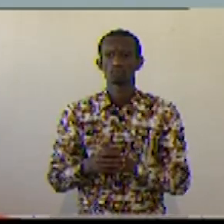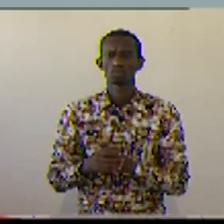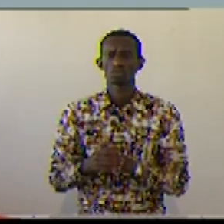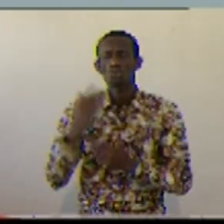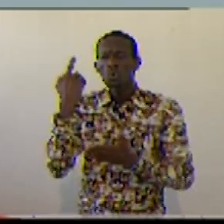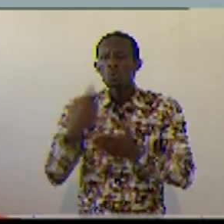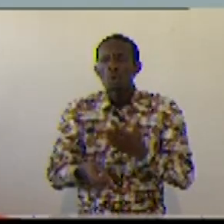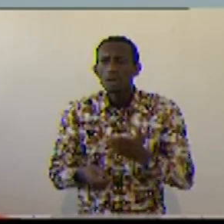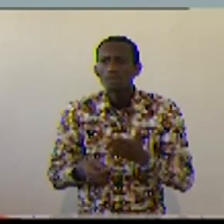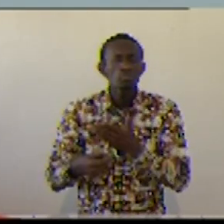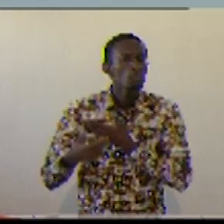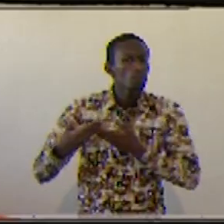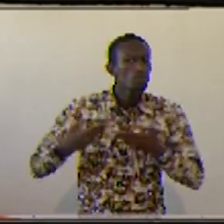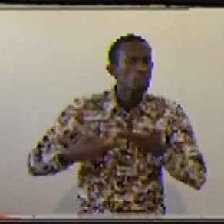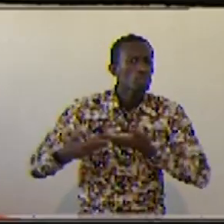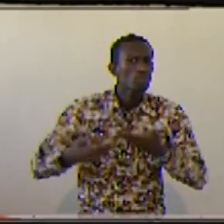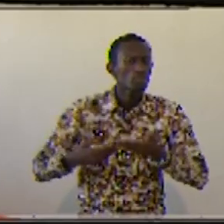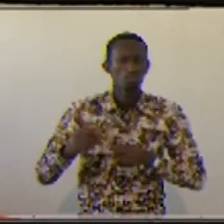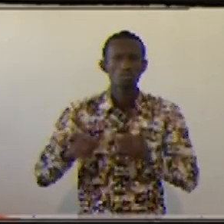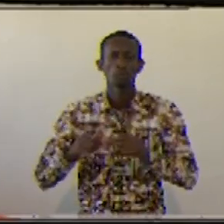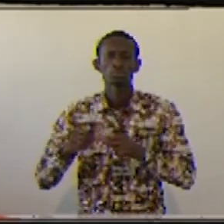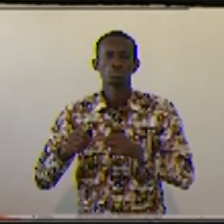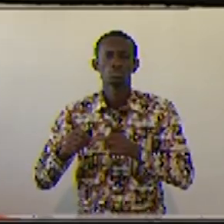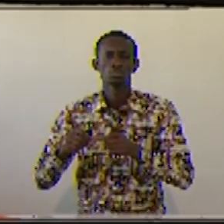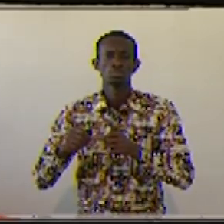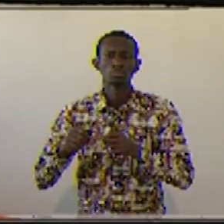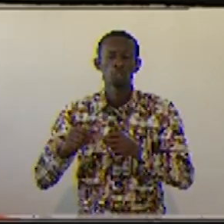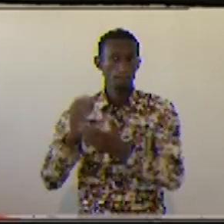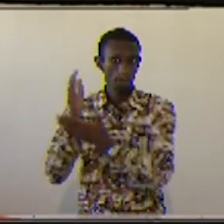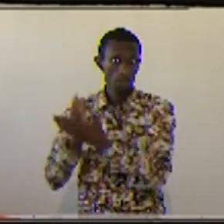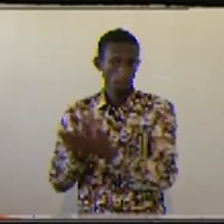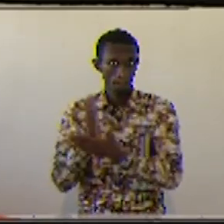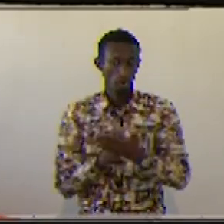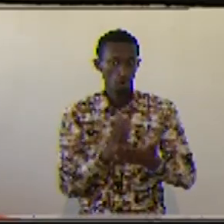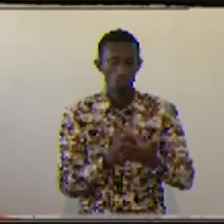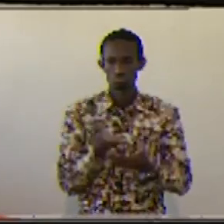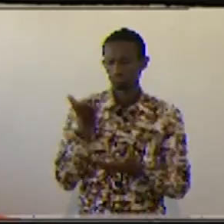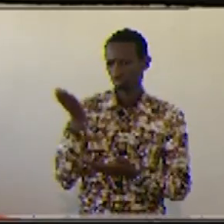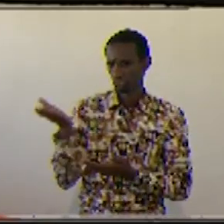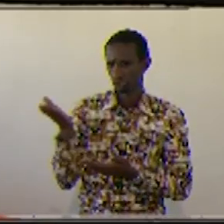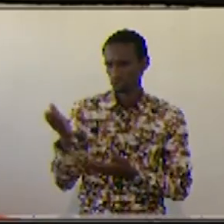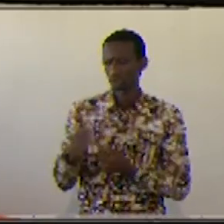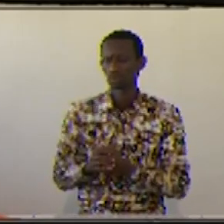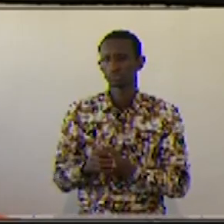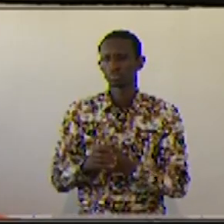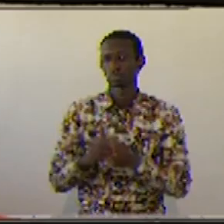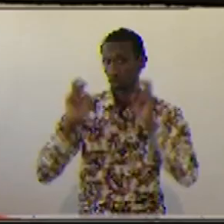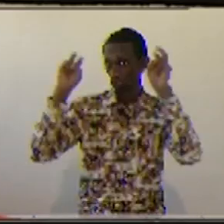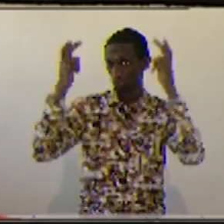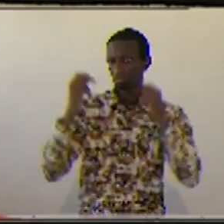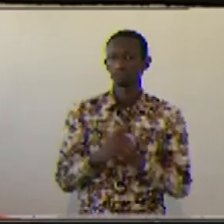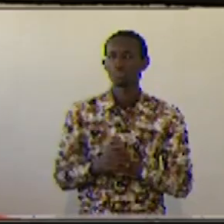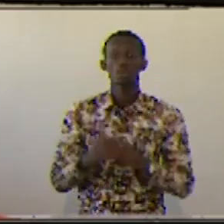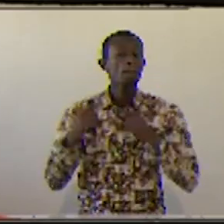what we have been discussing is the parts of this unit, but the main part, which